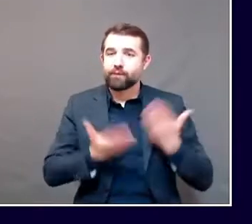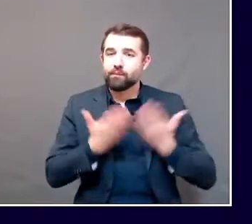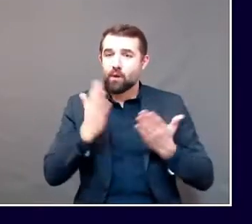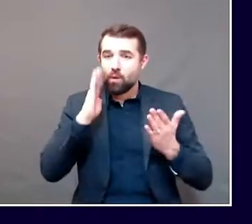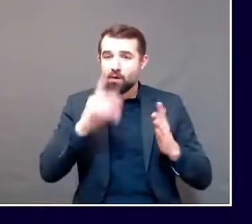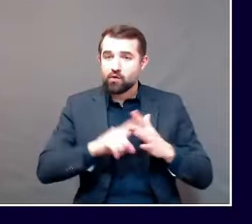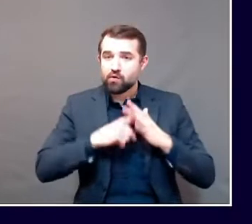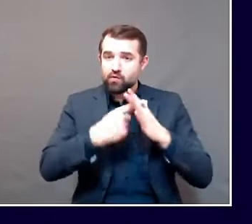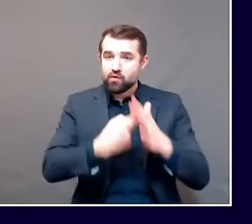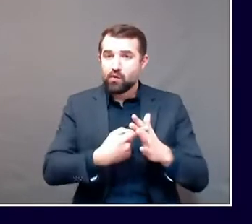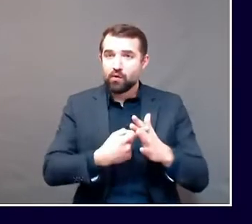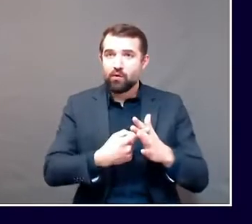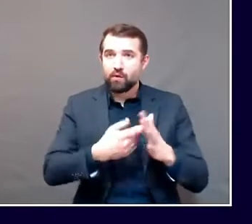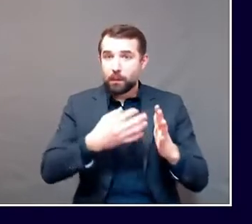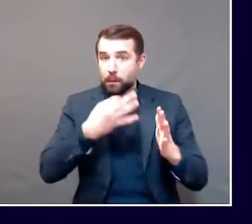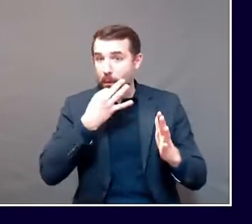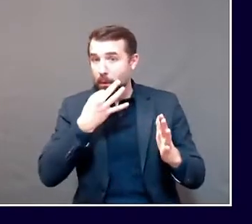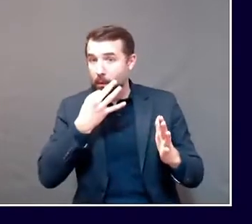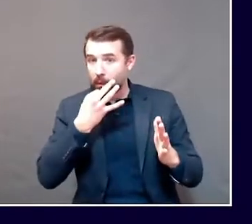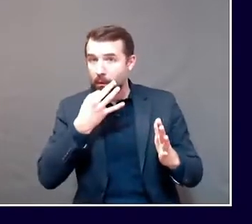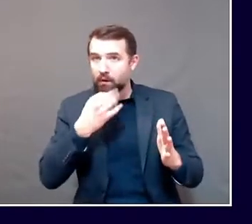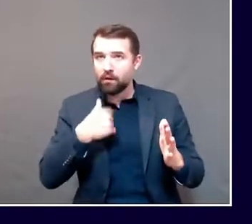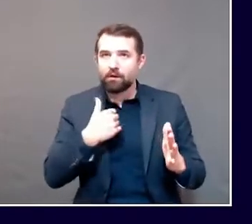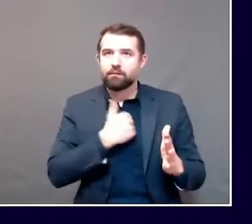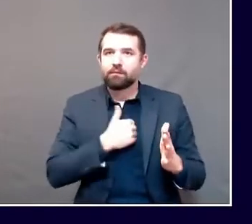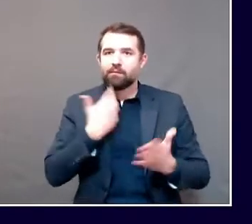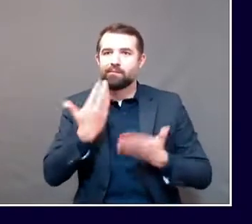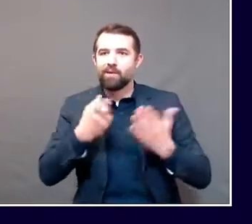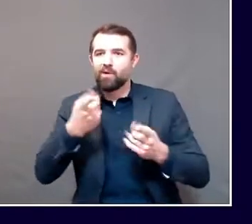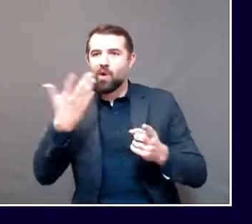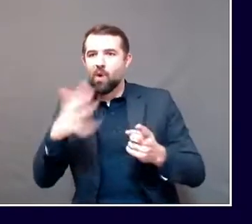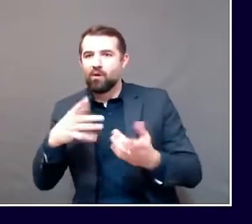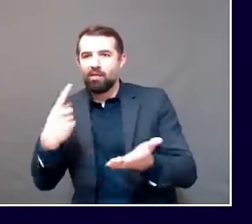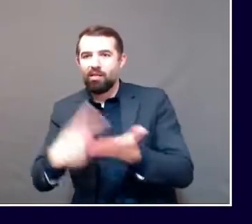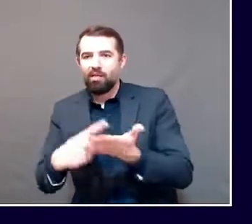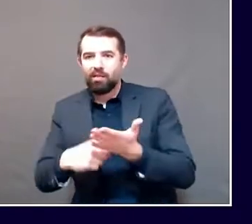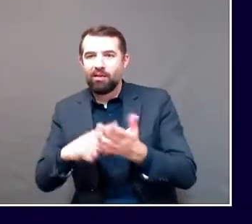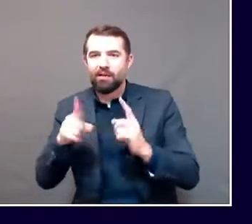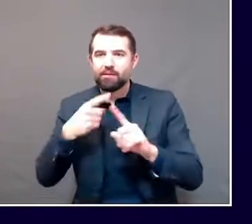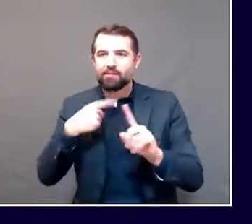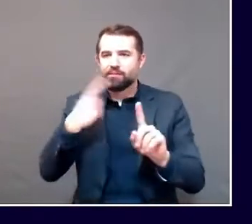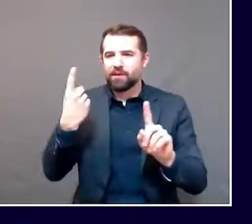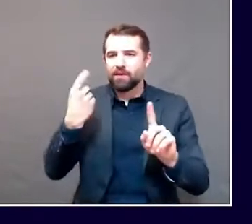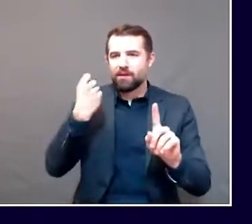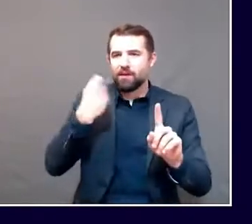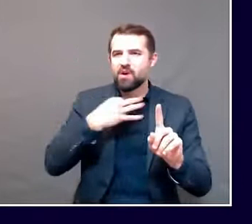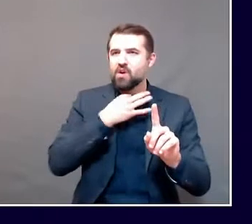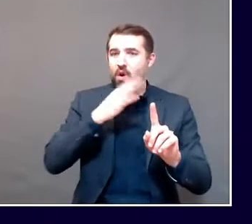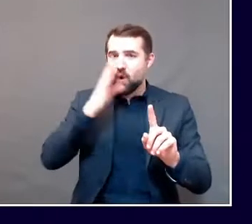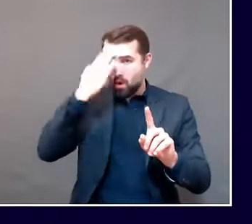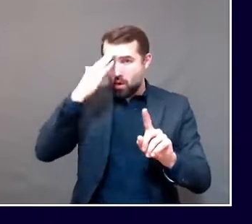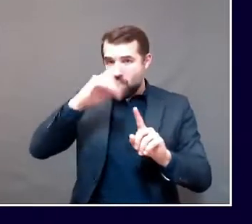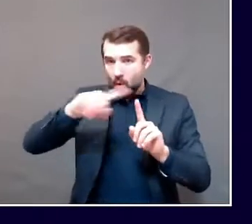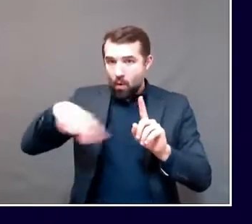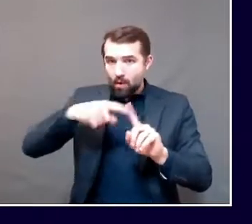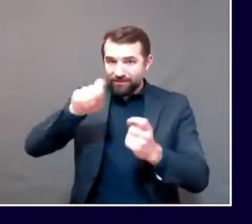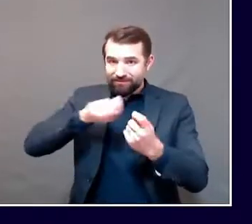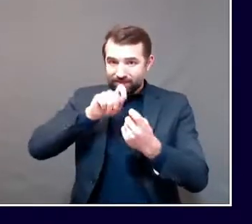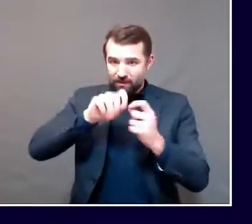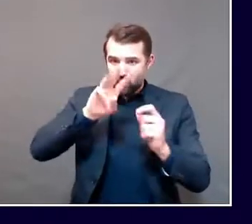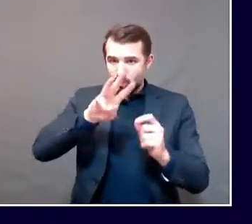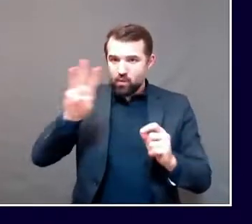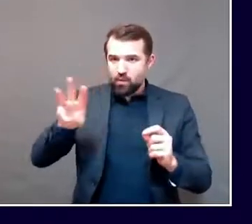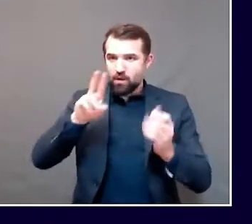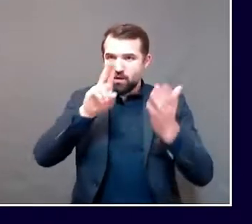coming days? And I apologize if you covered this a moment ago, but do we know exactly when that's going to be available in the state of Maine?